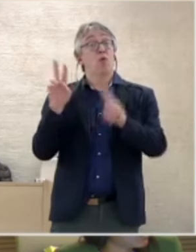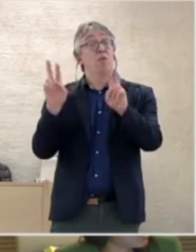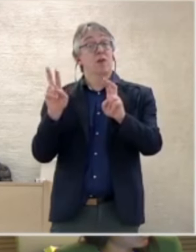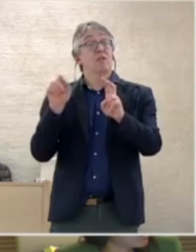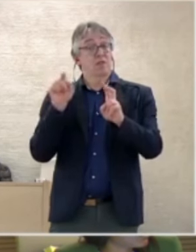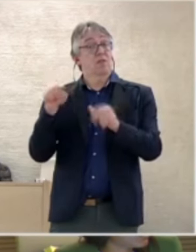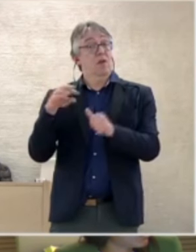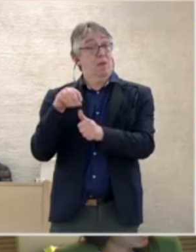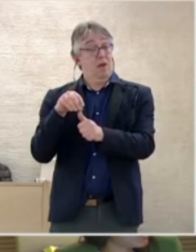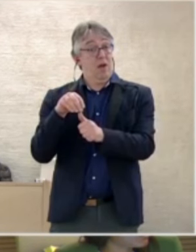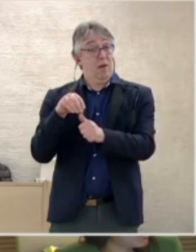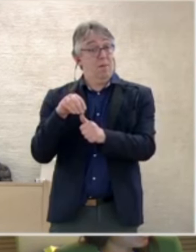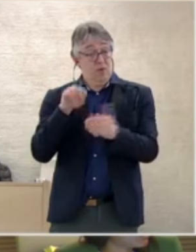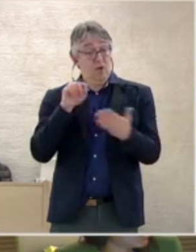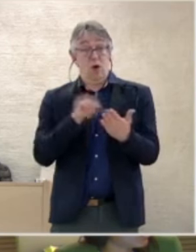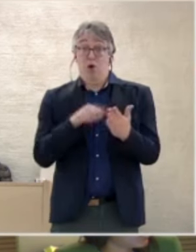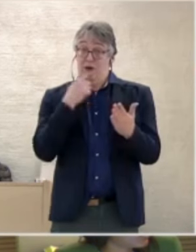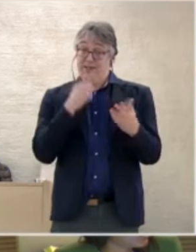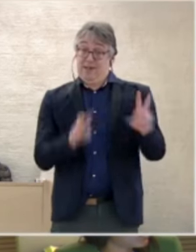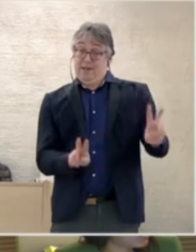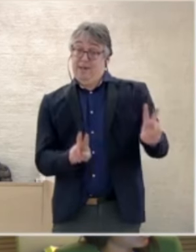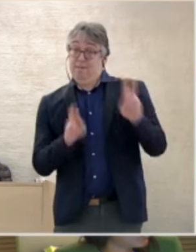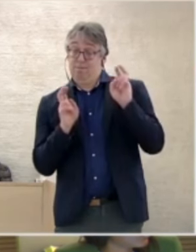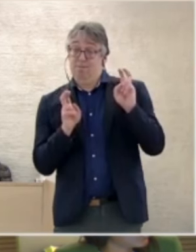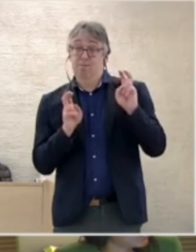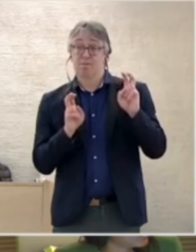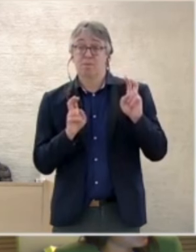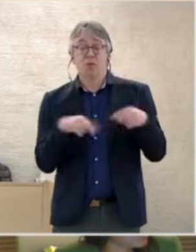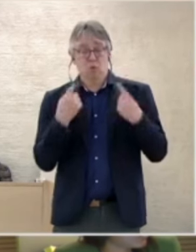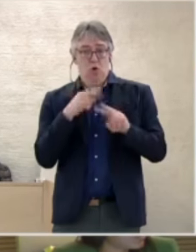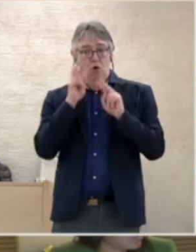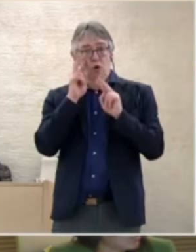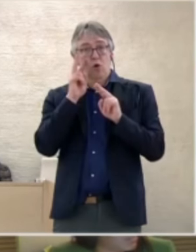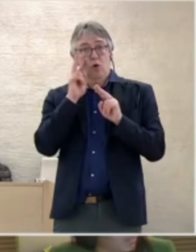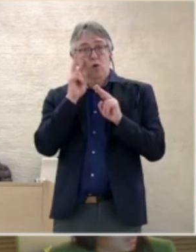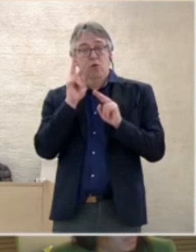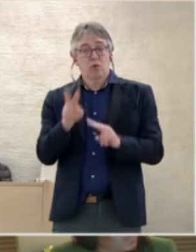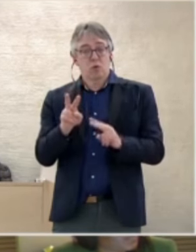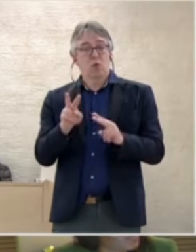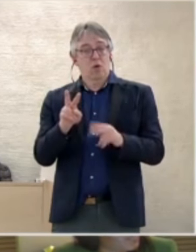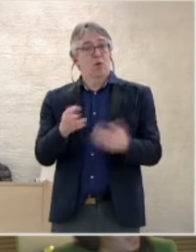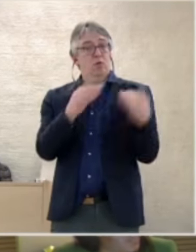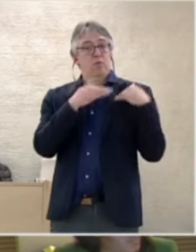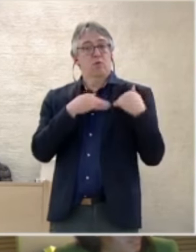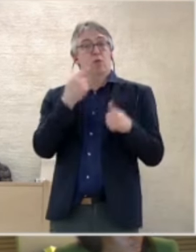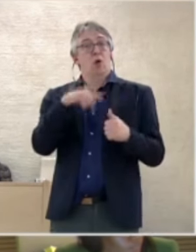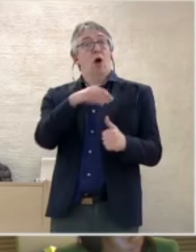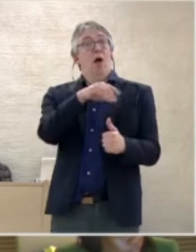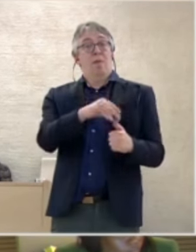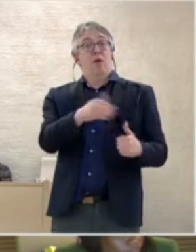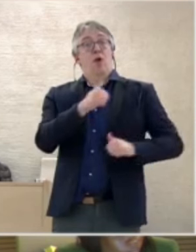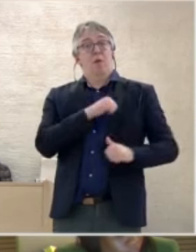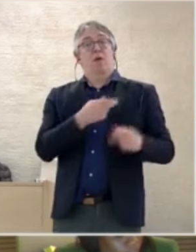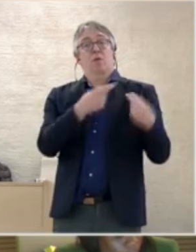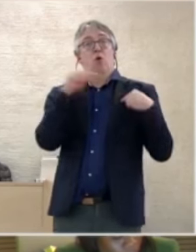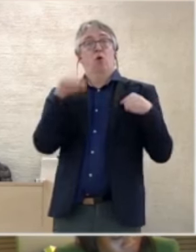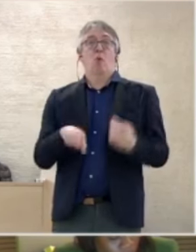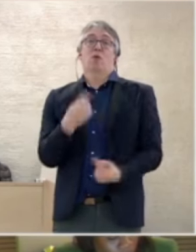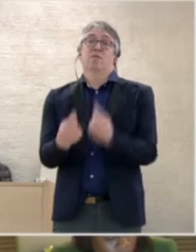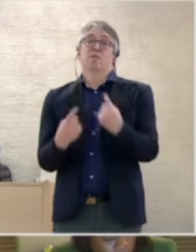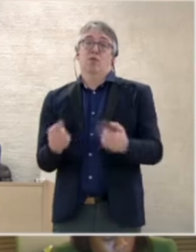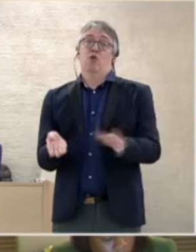of Armenia, pointed out the following. We place direct responsibility for civilian deaths with Armenian forces. Indeed,